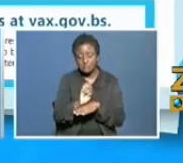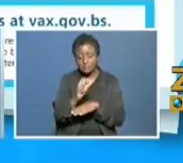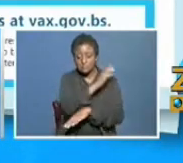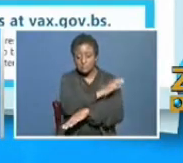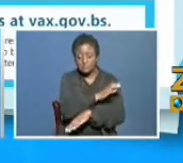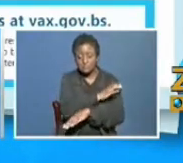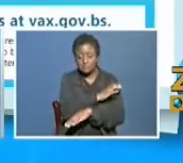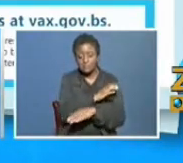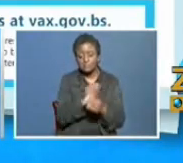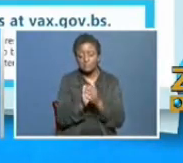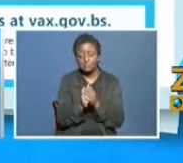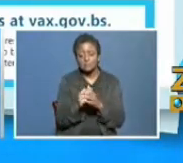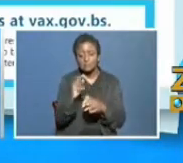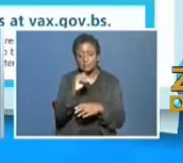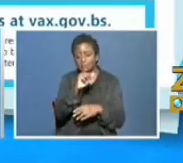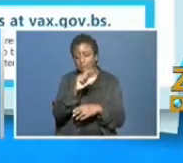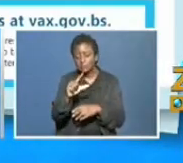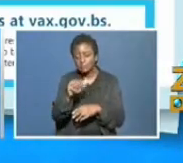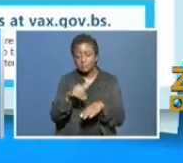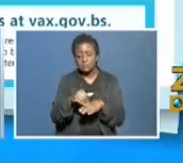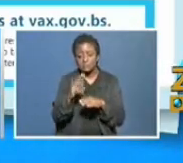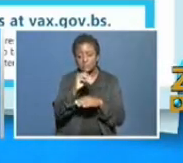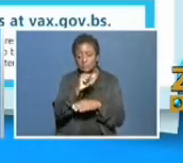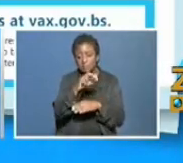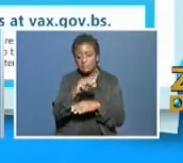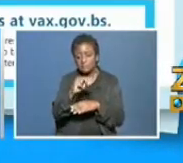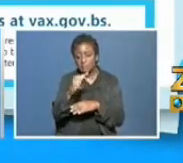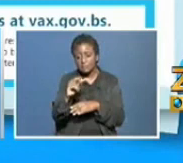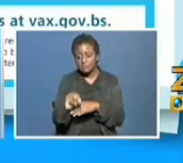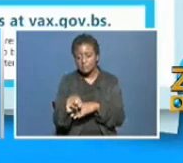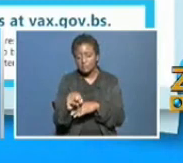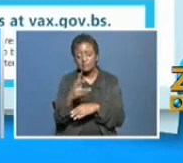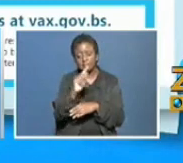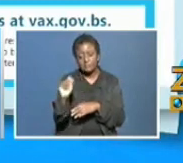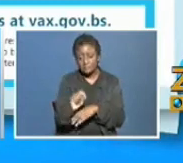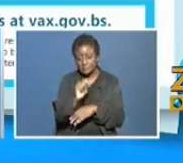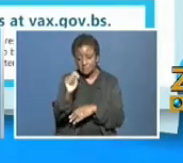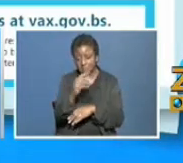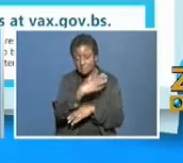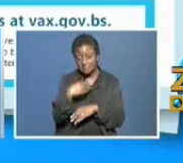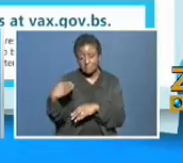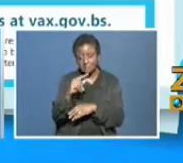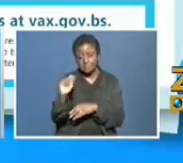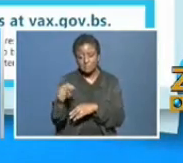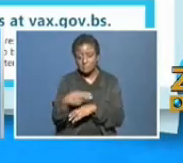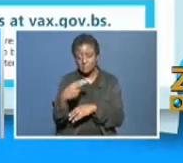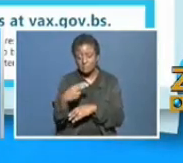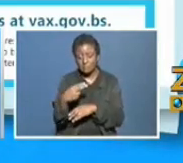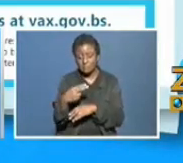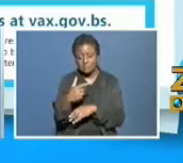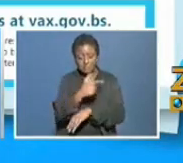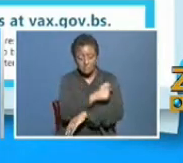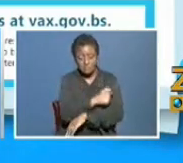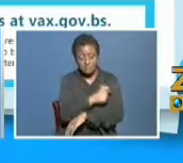at Marathon only on Tuesdays and Thursdays. Pediatric doses will be available for children in Grand Bahama beginning